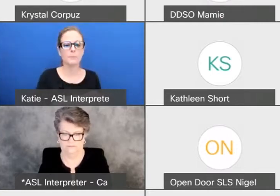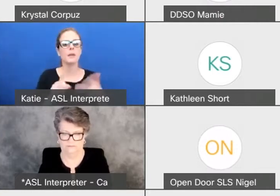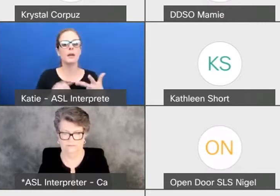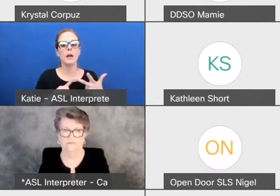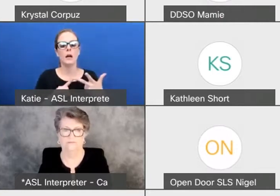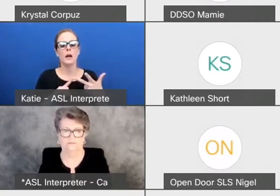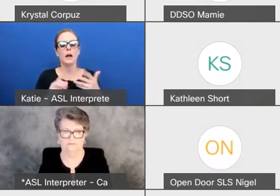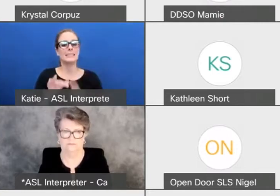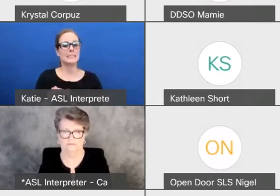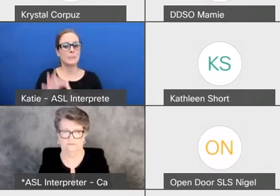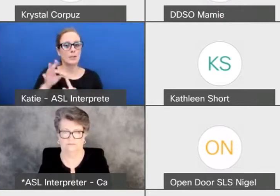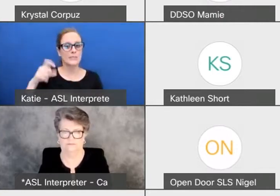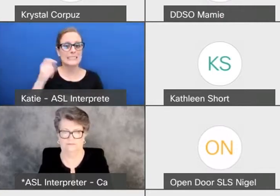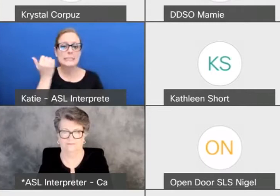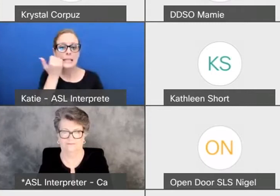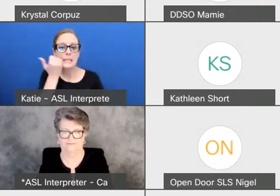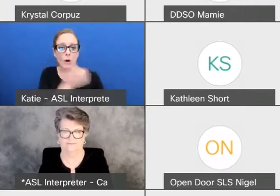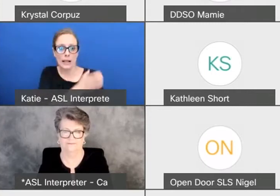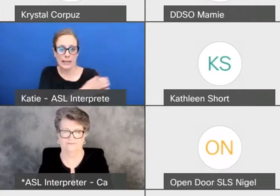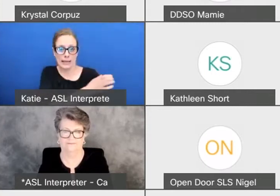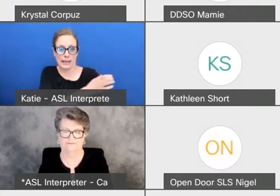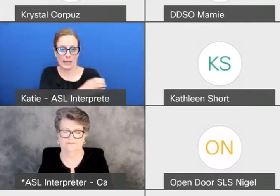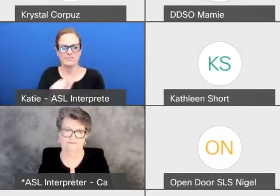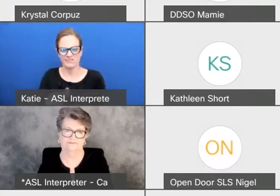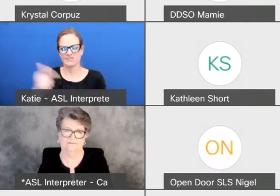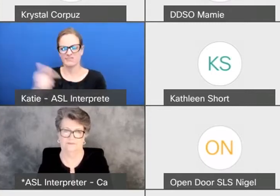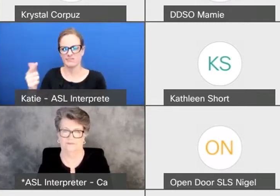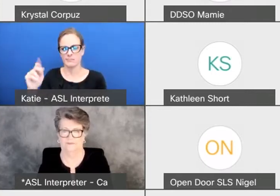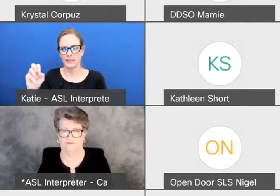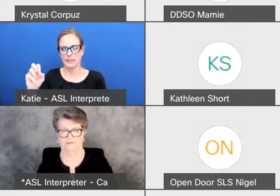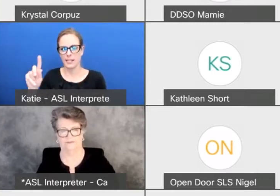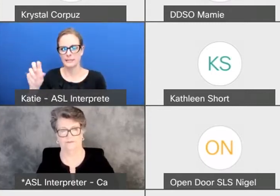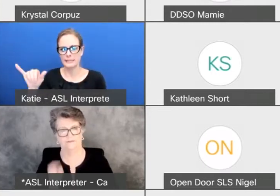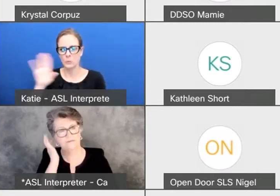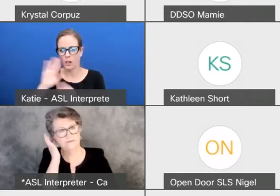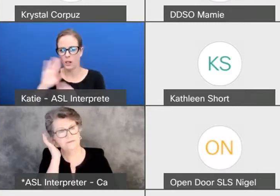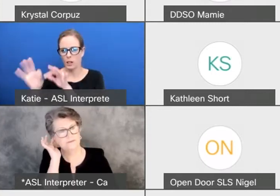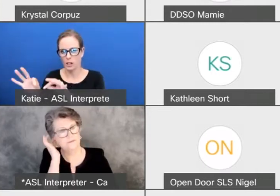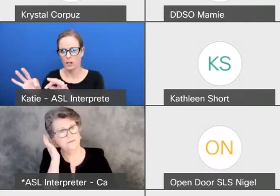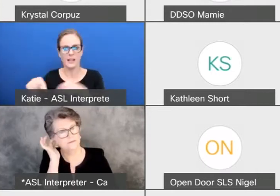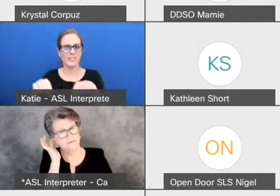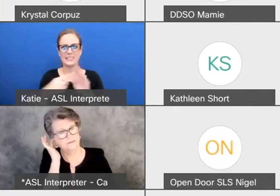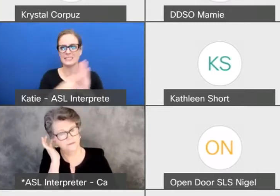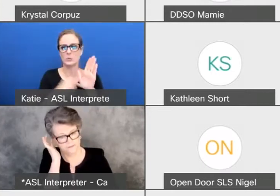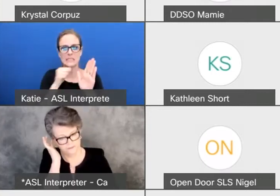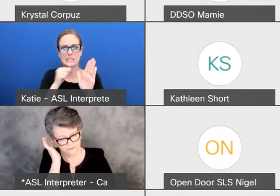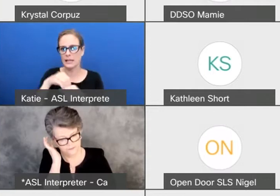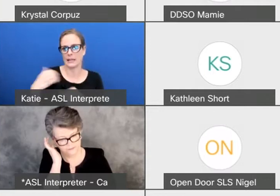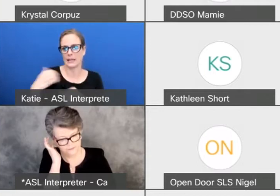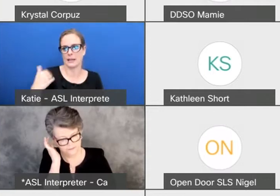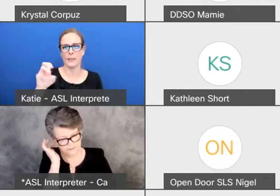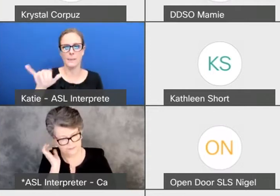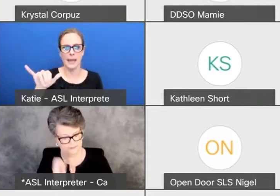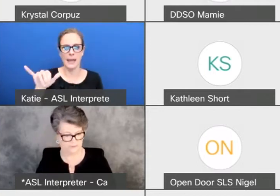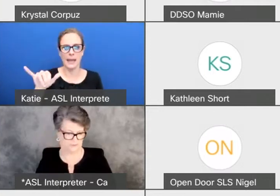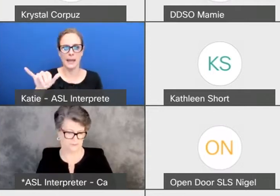clinics. I'm going to let Kelsey talk about that a little bit. This is something that was not in the May revise. Certainly there's been a big push about it, and